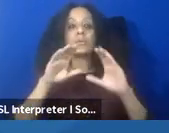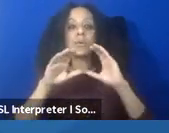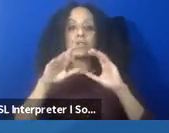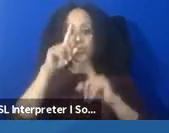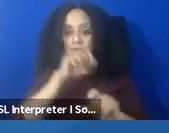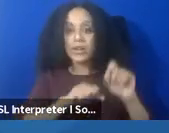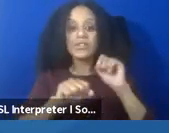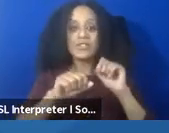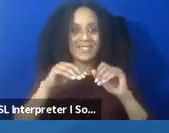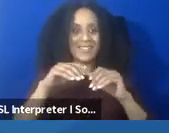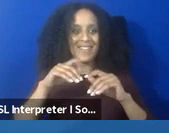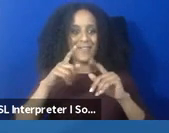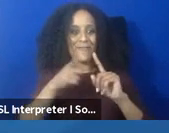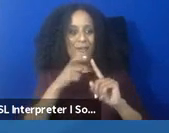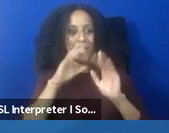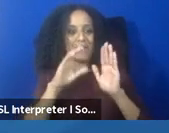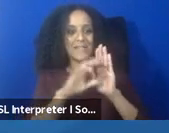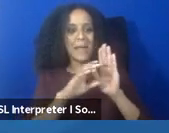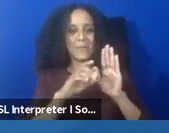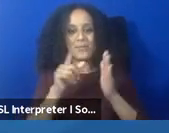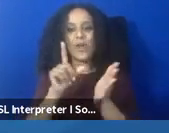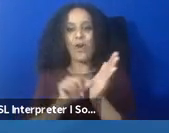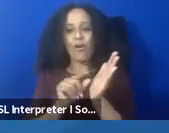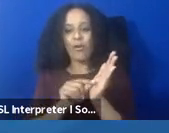in that table are actually from an article that we wrote on